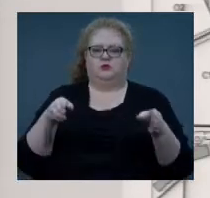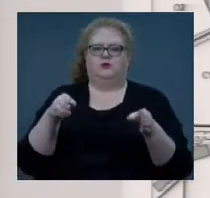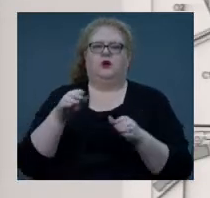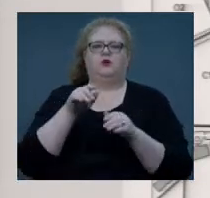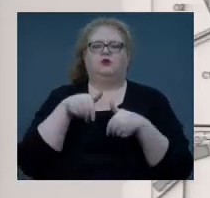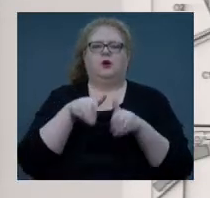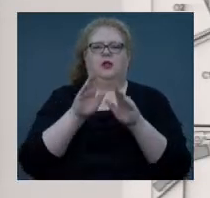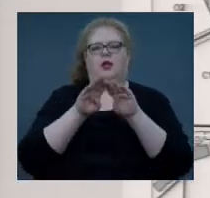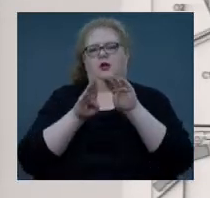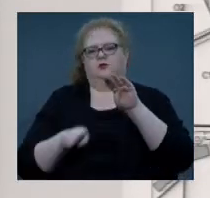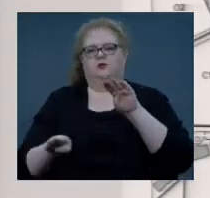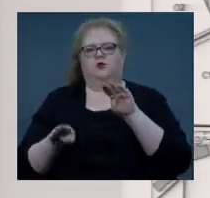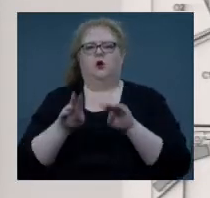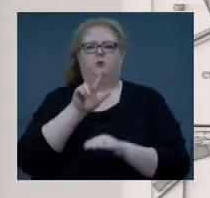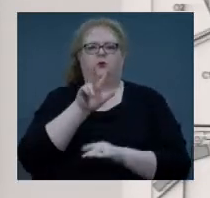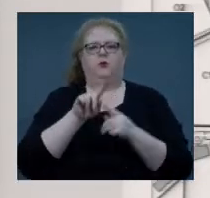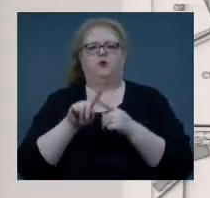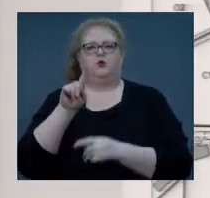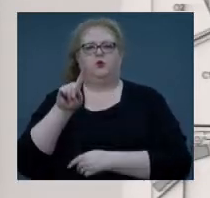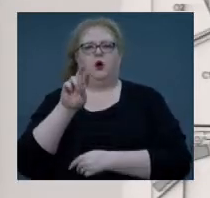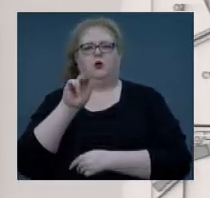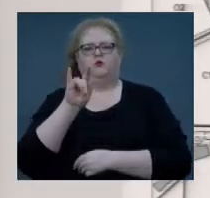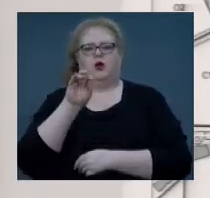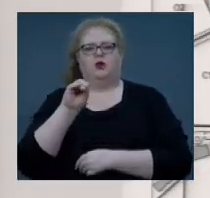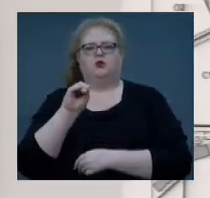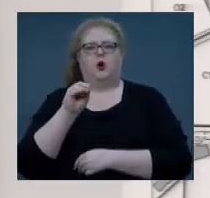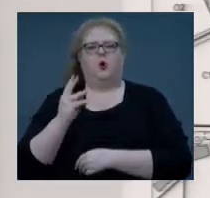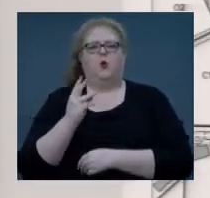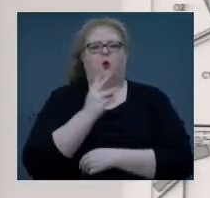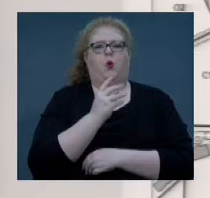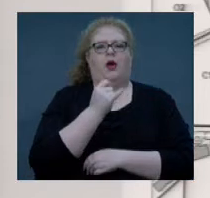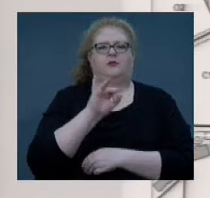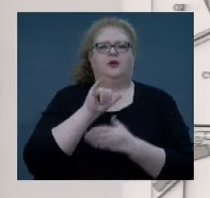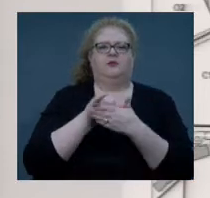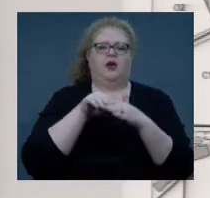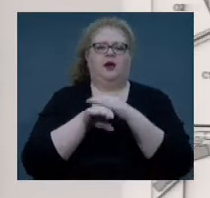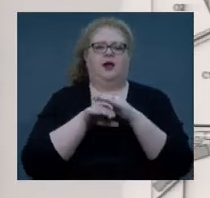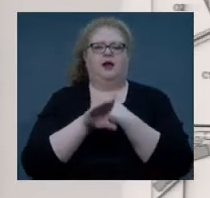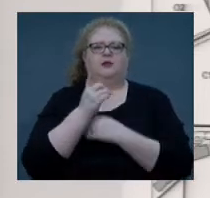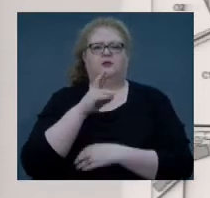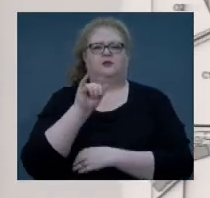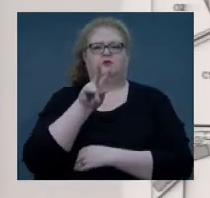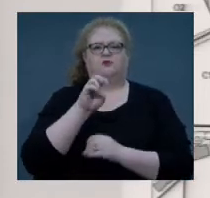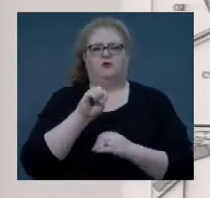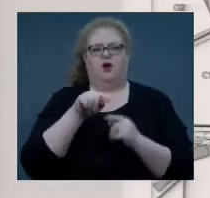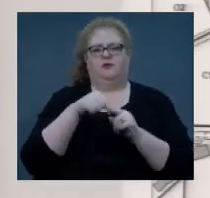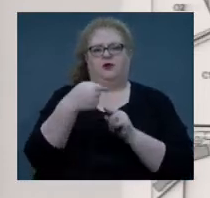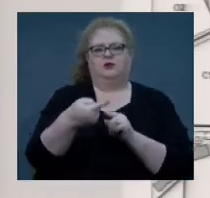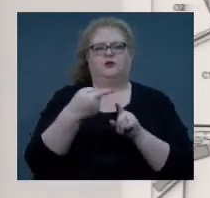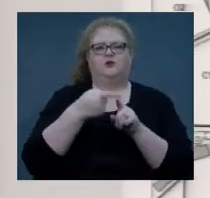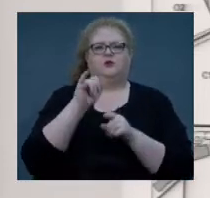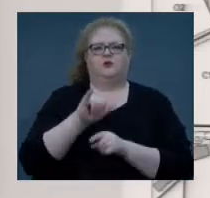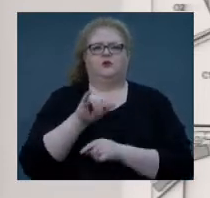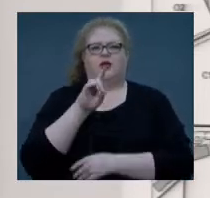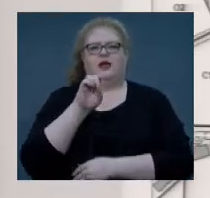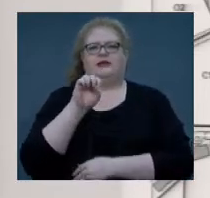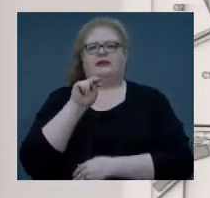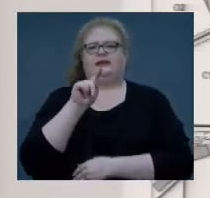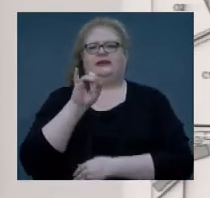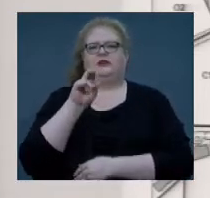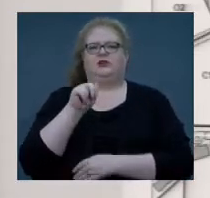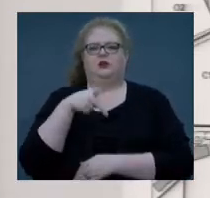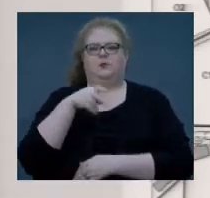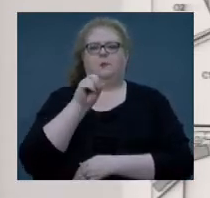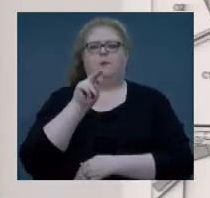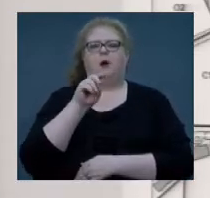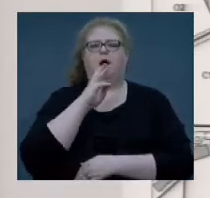slopes exceeding a 3-to-1 ratio in the area west of the proposed access drive adjacent to the existing detention pond. Also